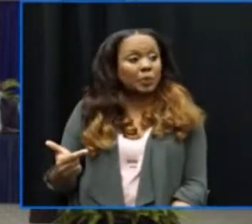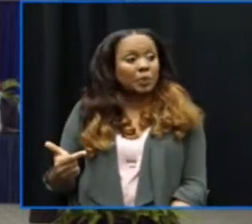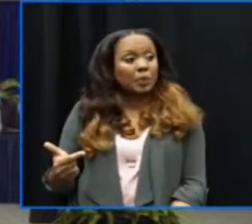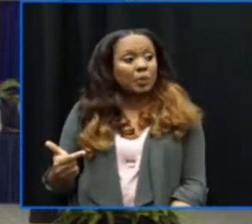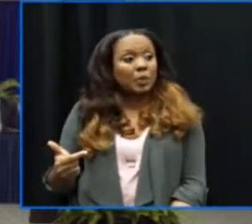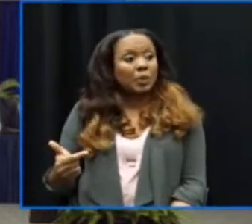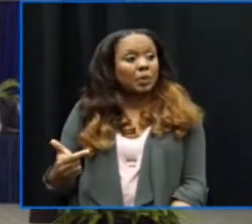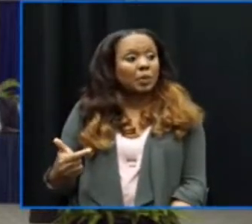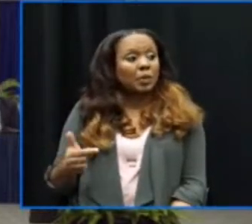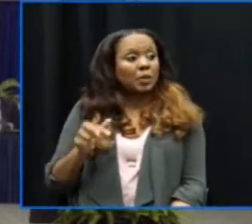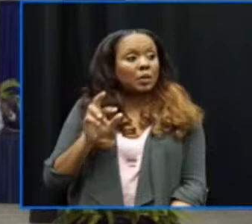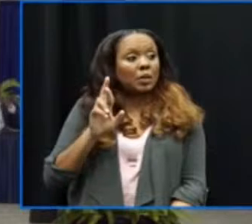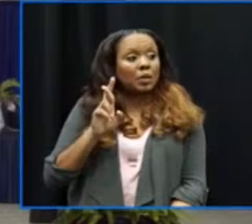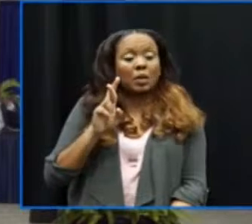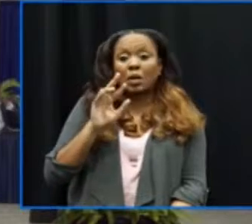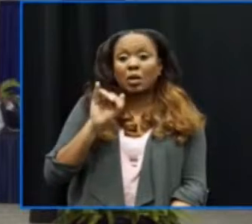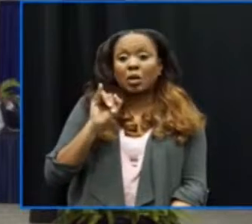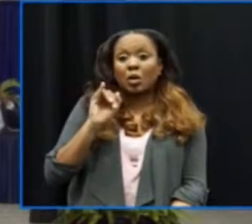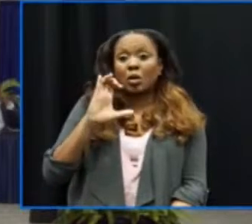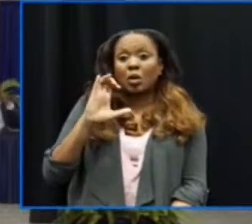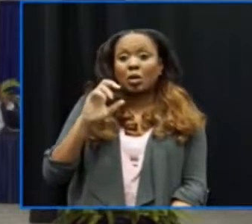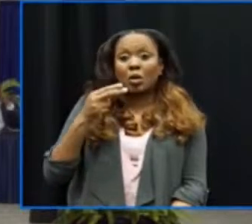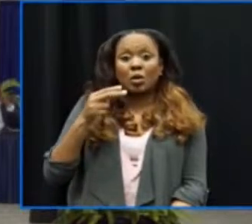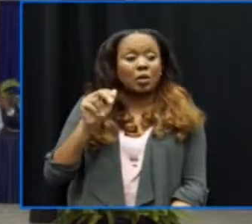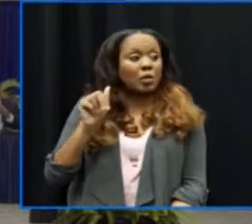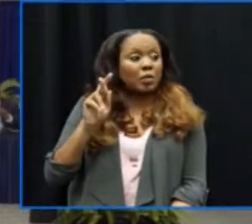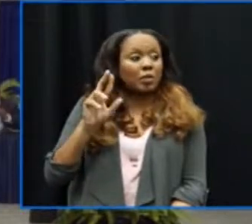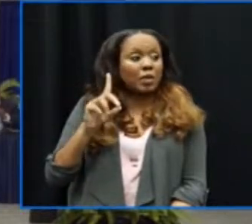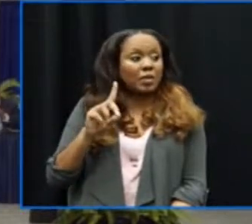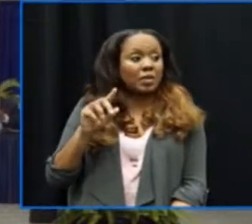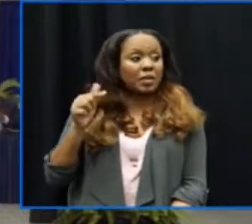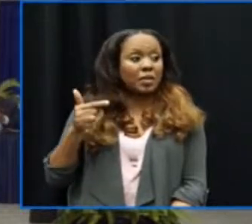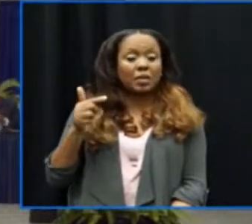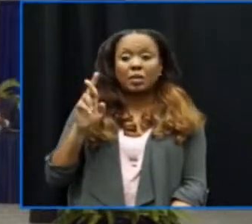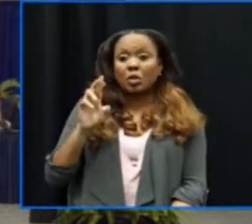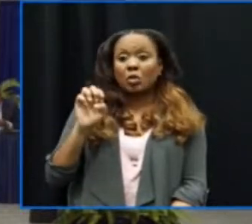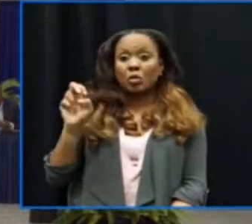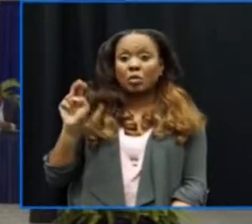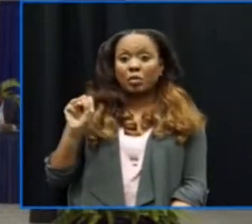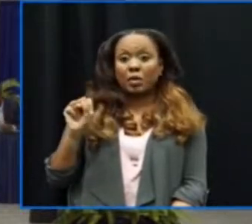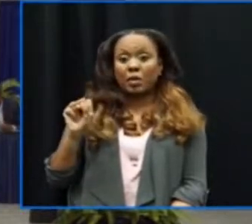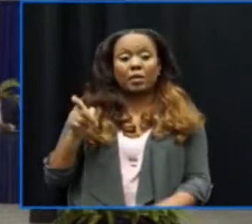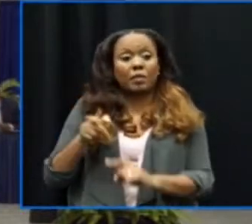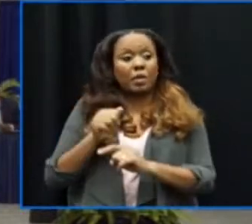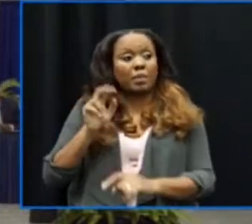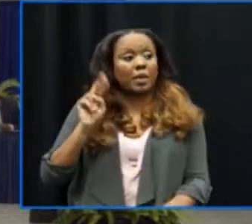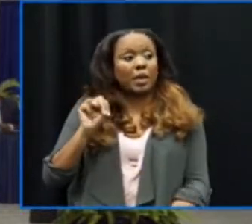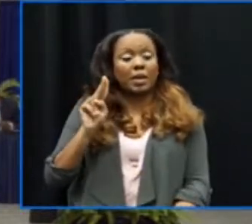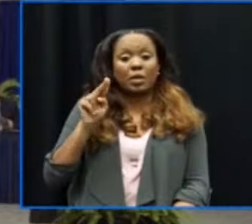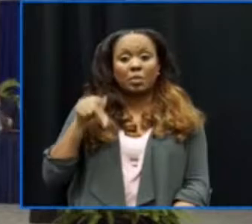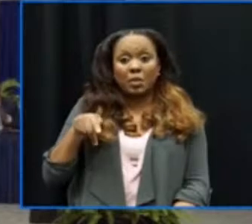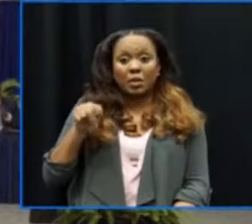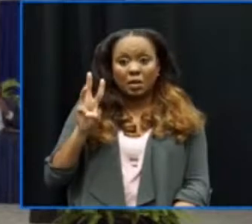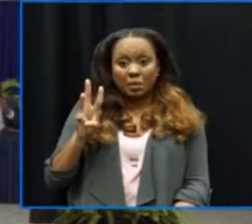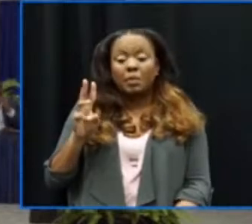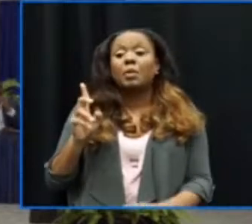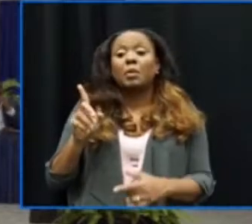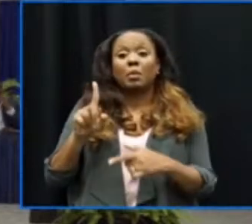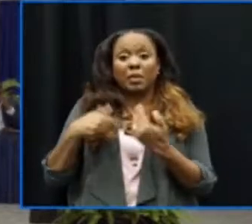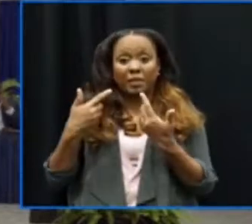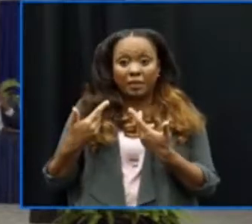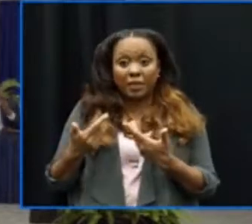Mr. Richard Green to speak from the National Union of Public Workers, and then thereafter Ms. Tony Moore.